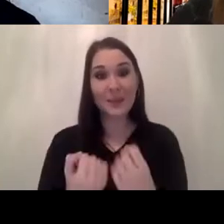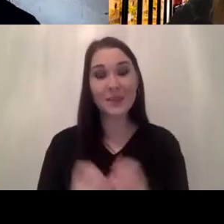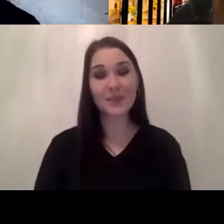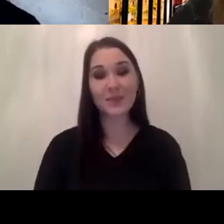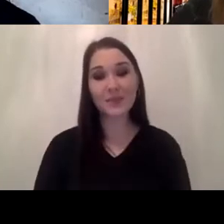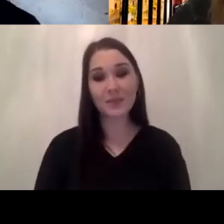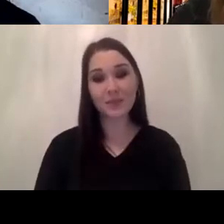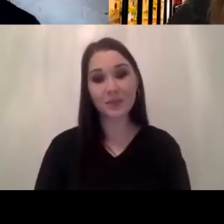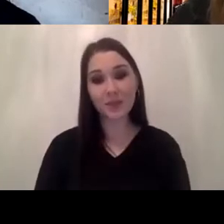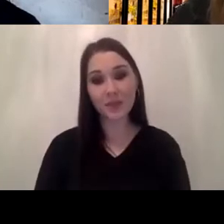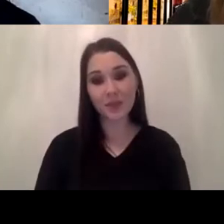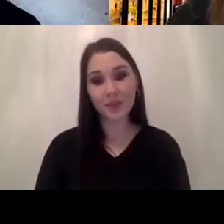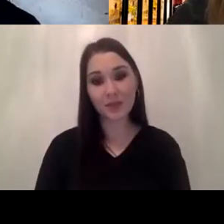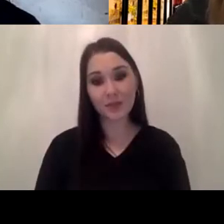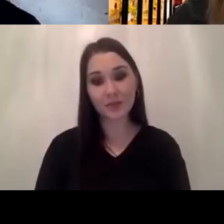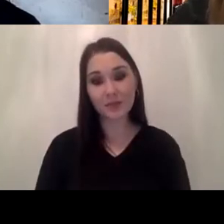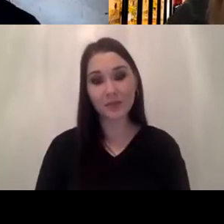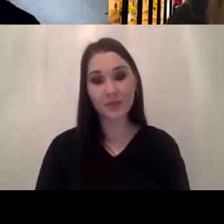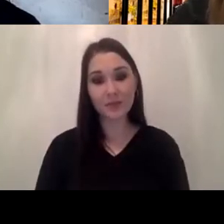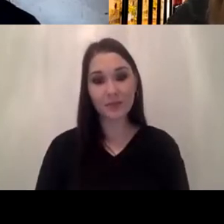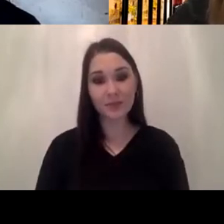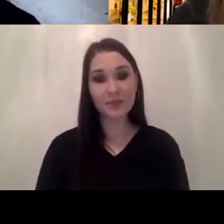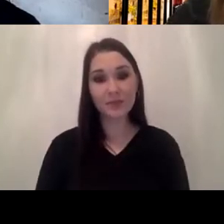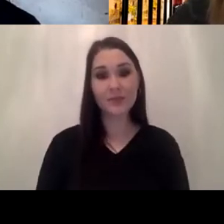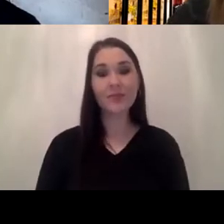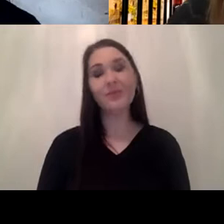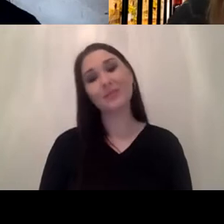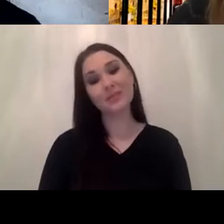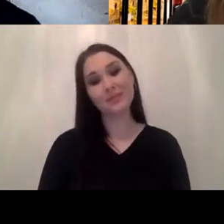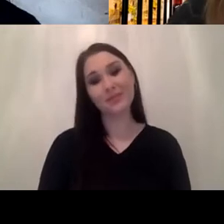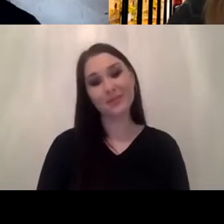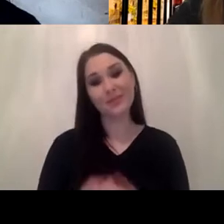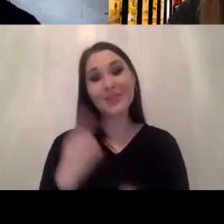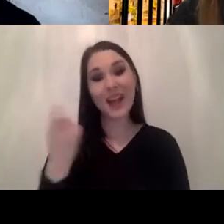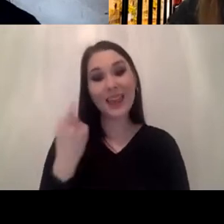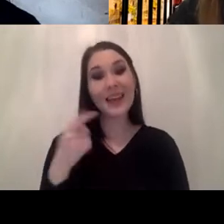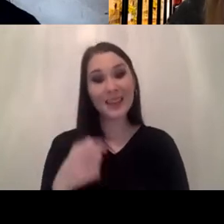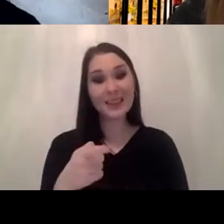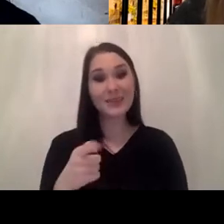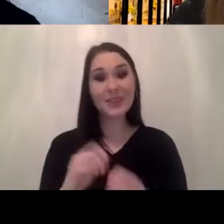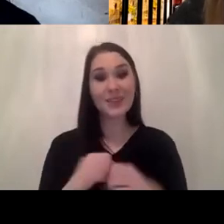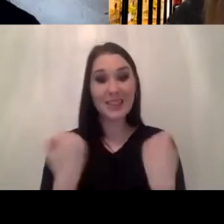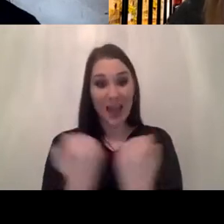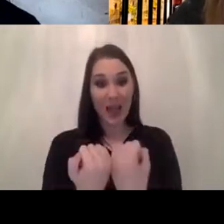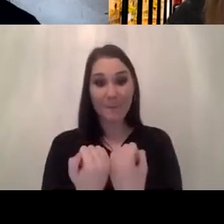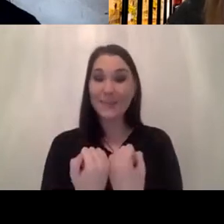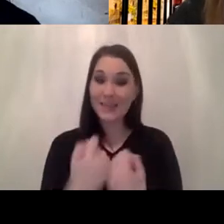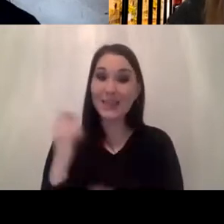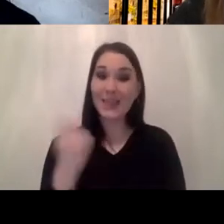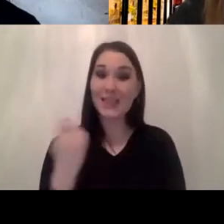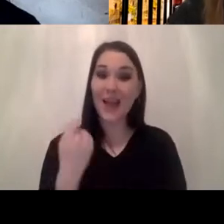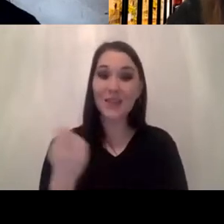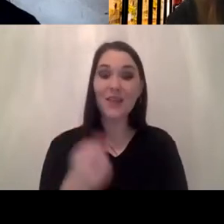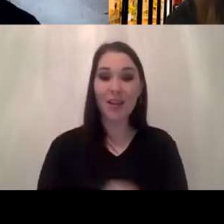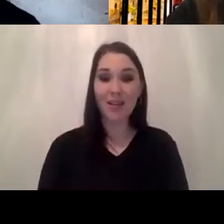Yeah, well, I think we all know that, you know, mixed teams are more successful teams, you know, and I think what's important to remember when we talk